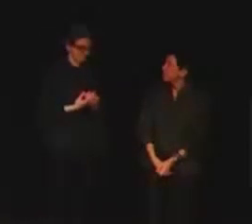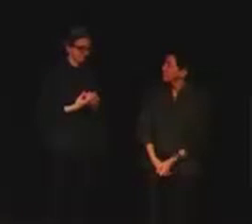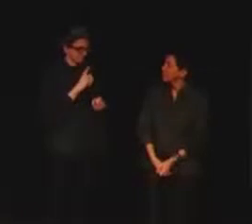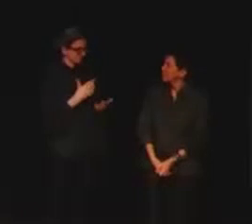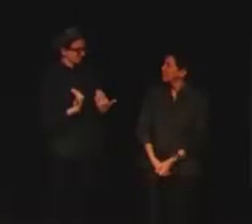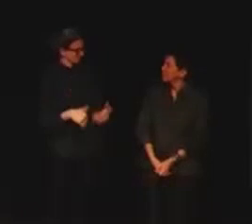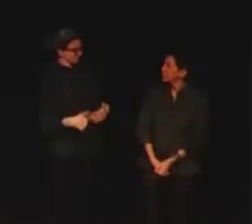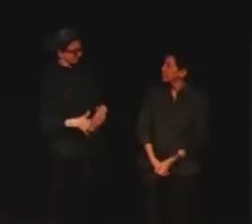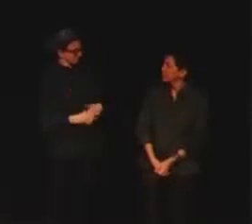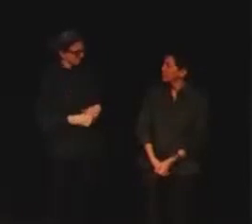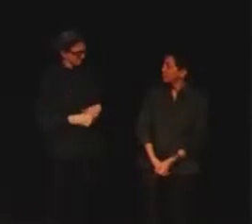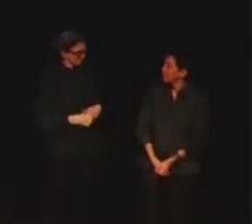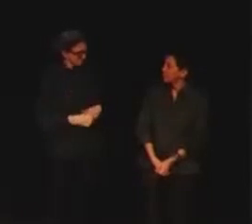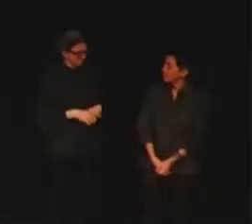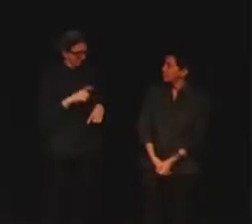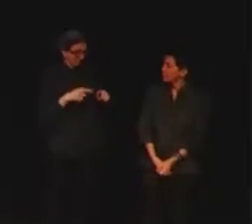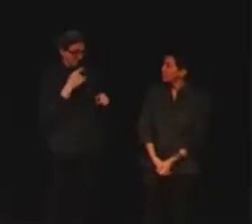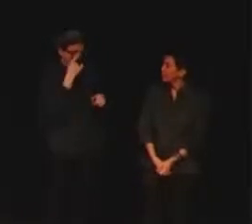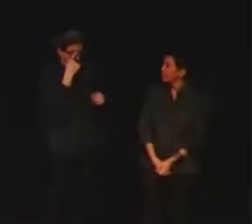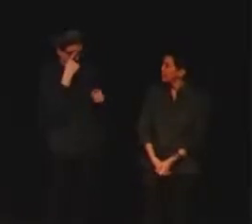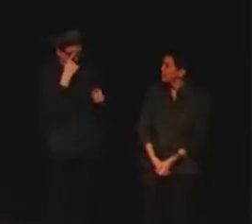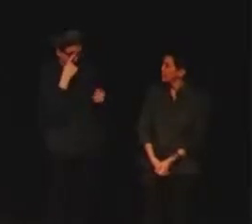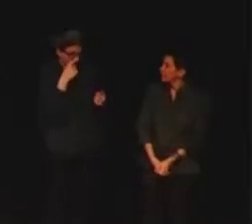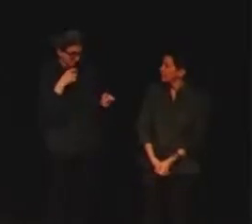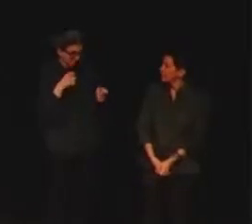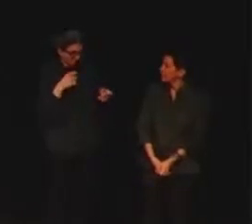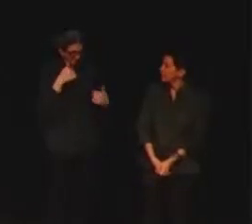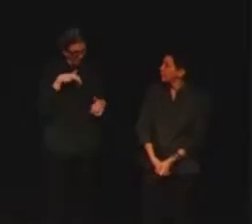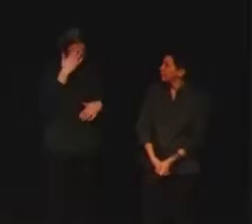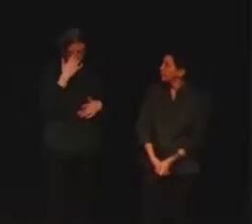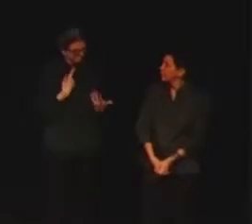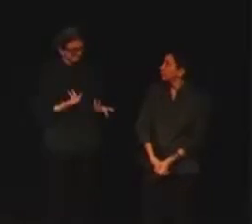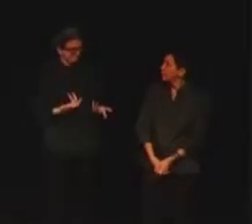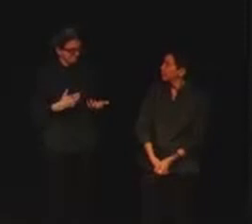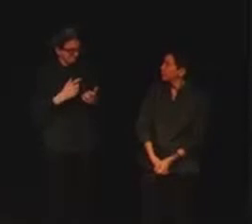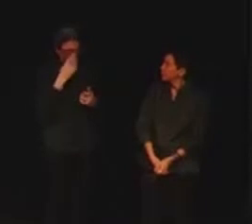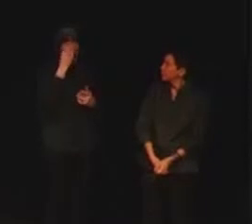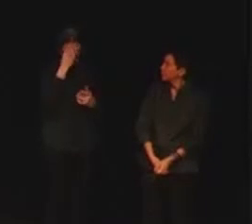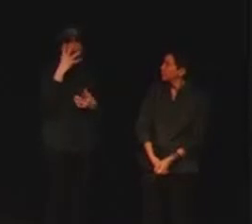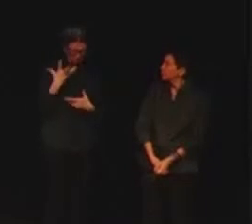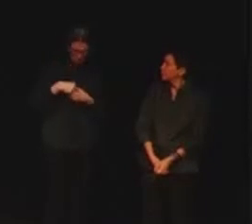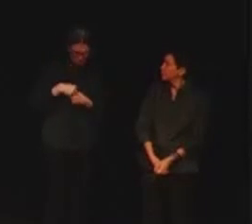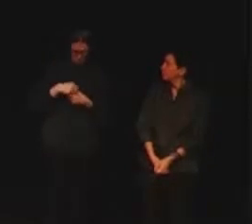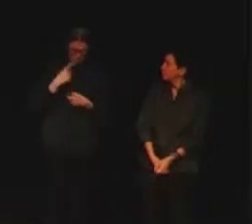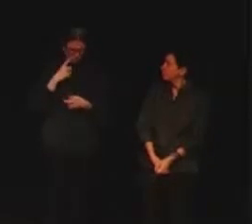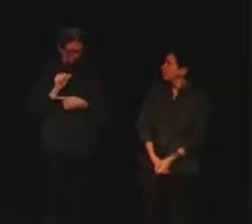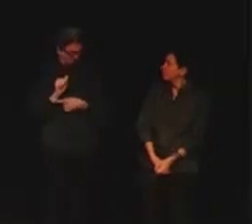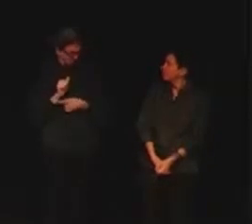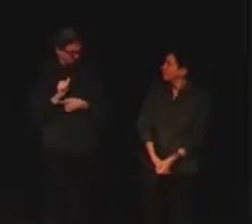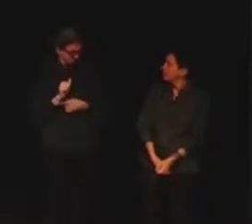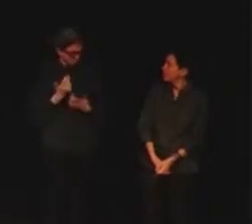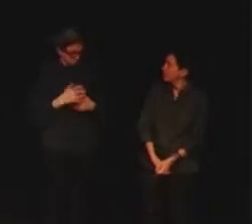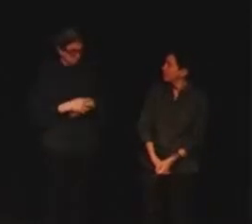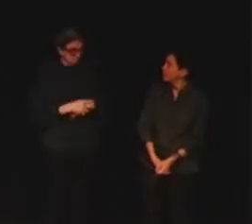It boggles my mind, actually, that they don't think of that kind of inclusion or that kind of equity. Are there